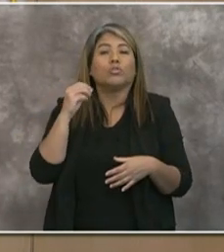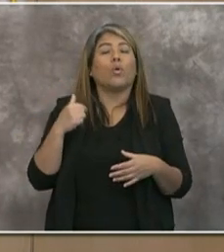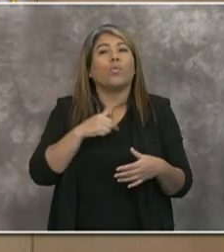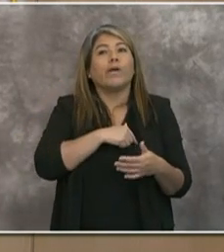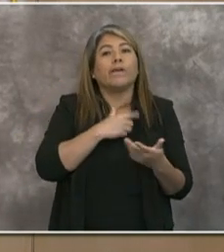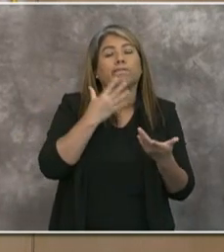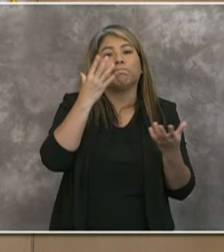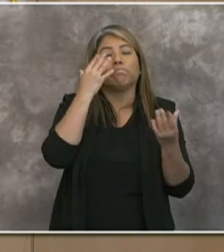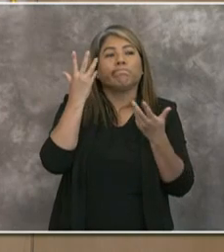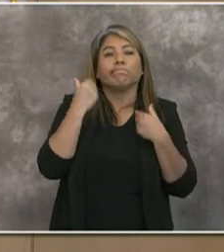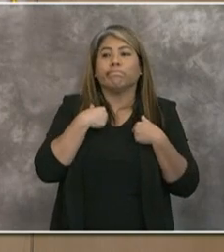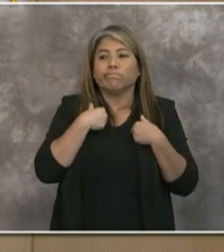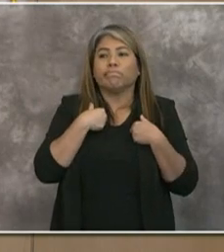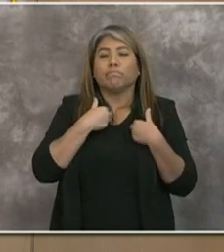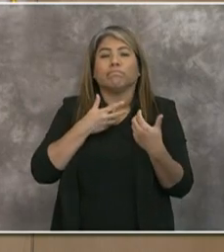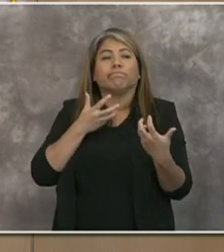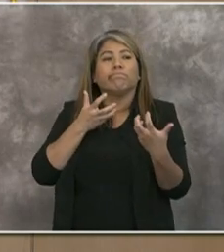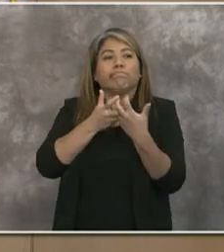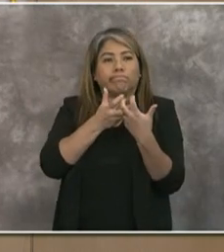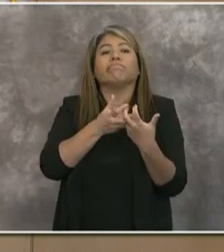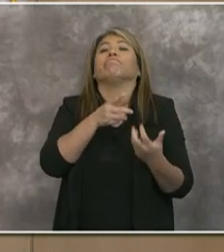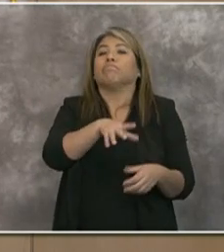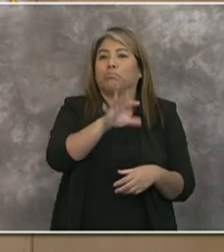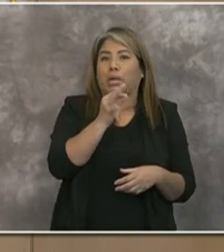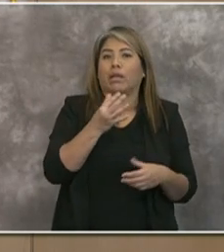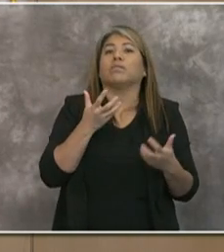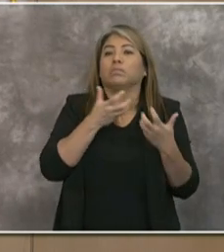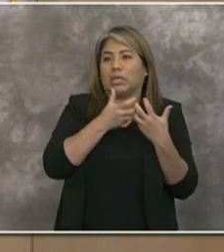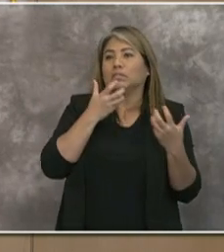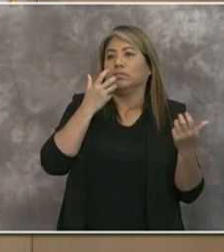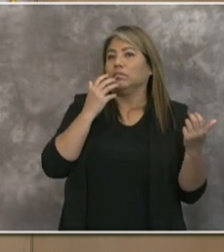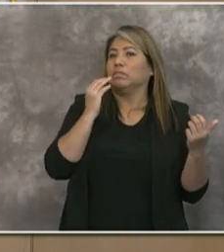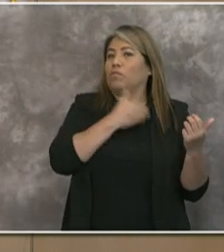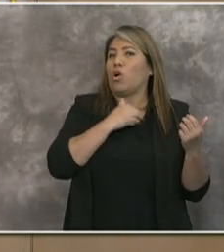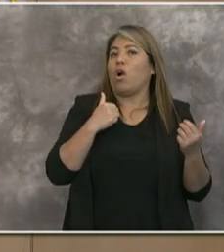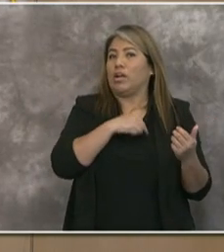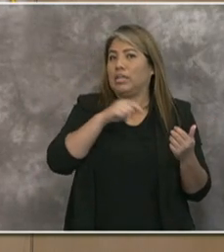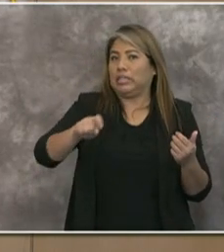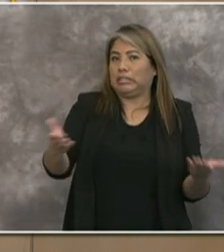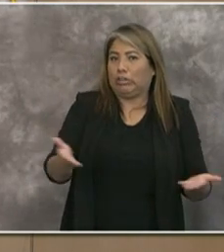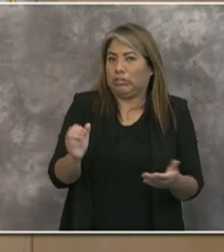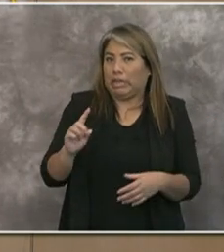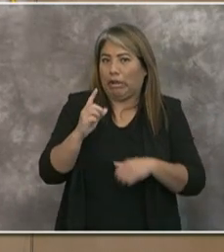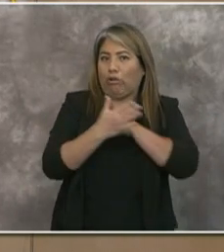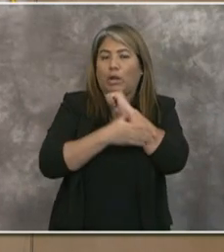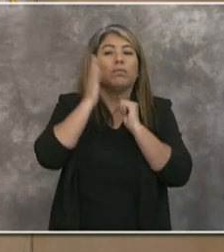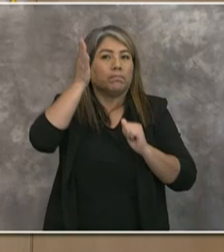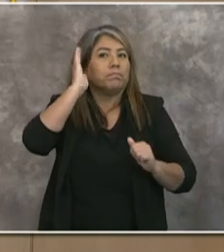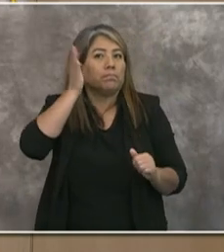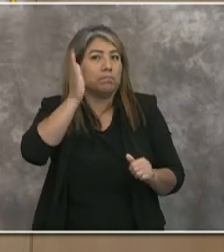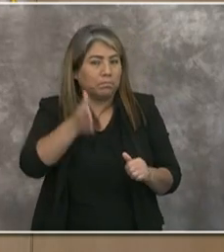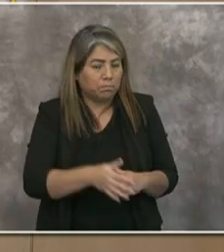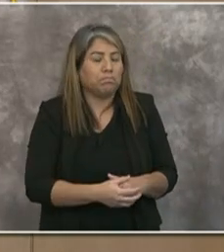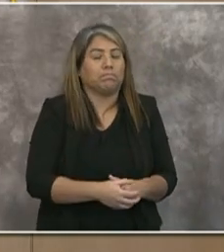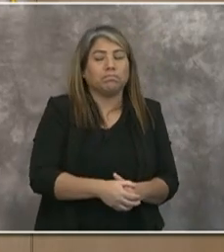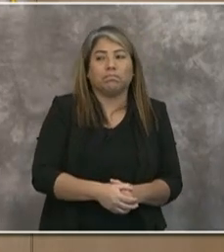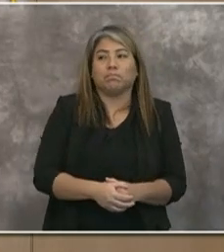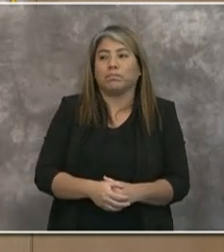the best one that fits the needs for us here in San Diego County. Okay, thank you, Dr. Wooten.